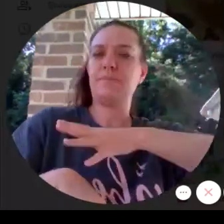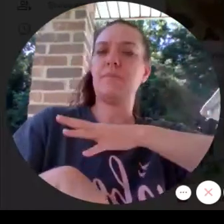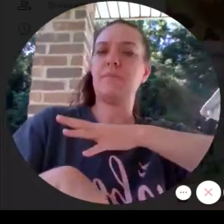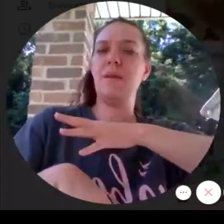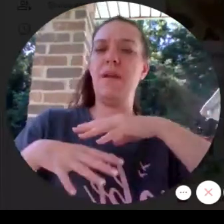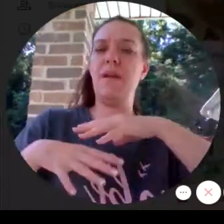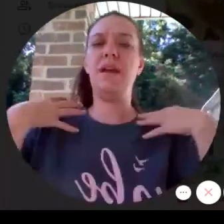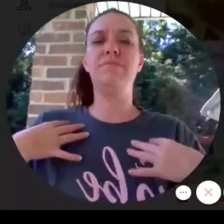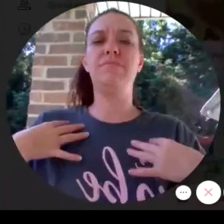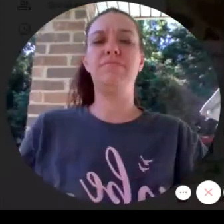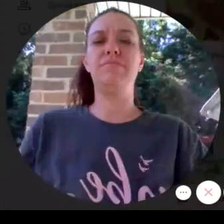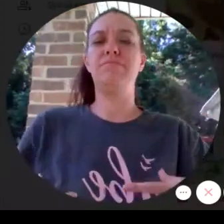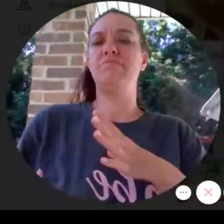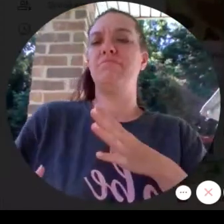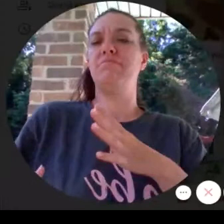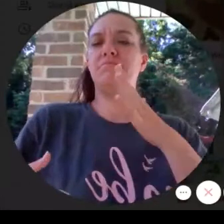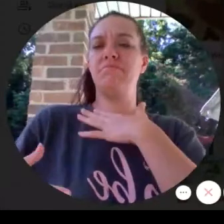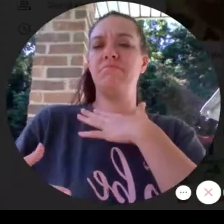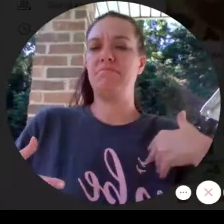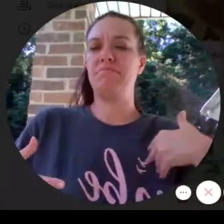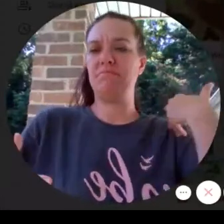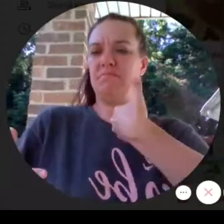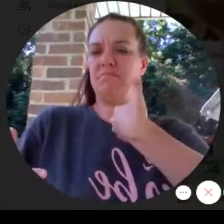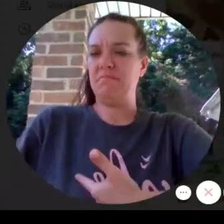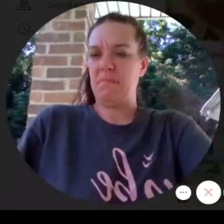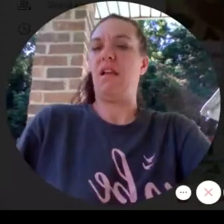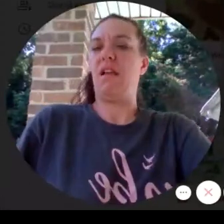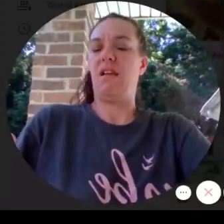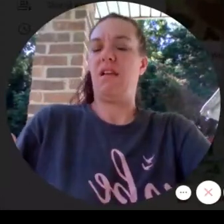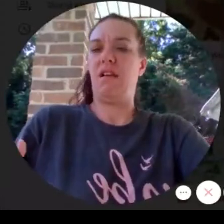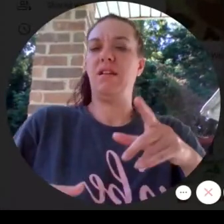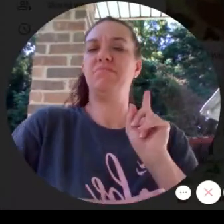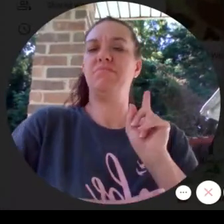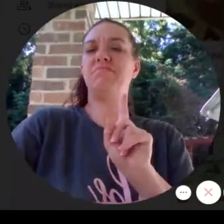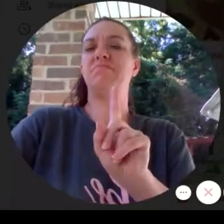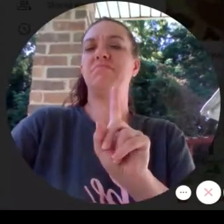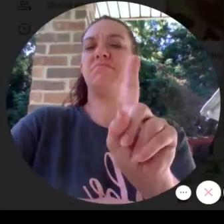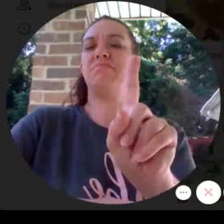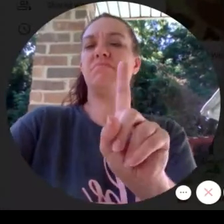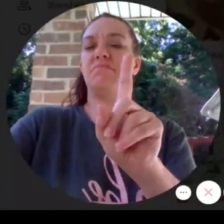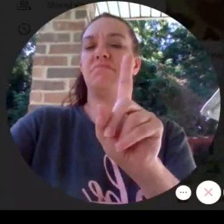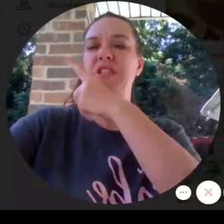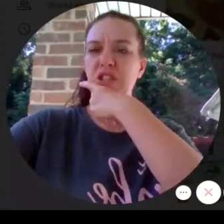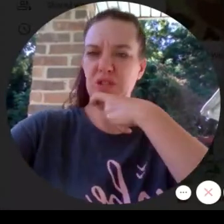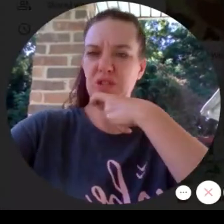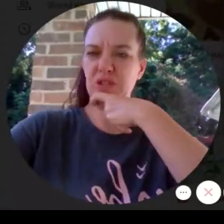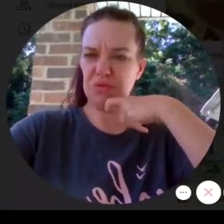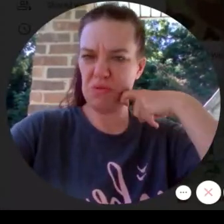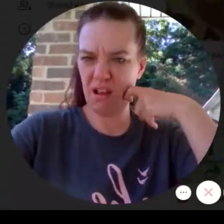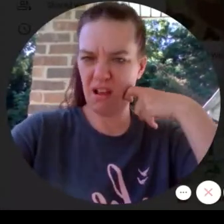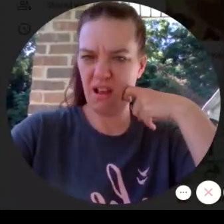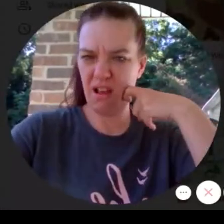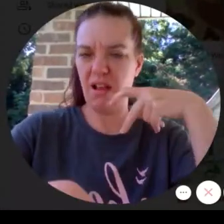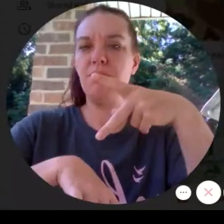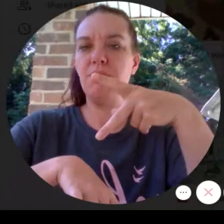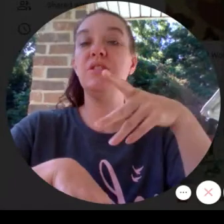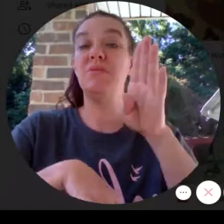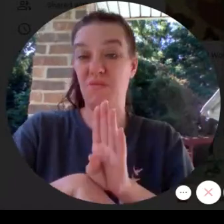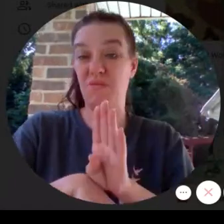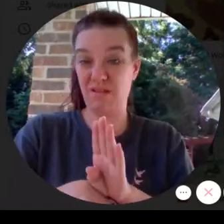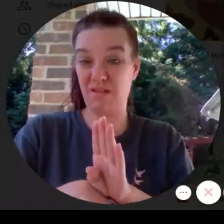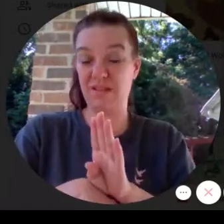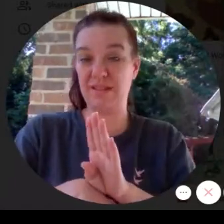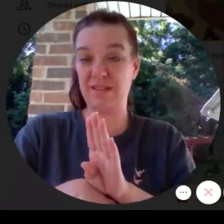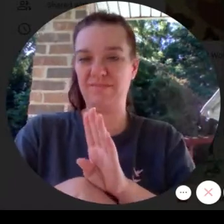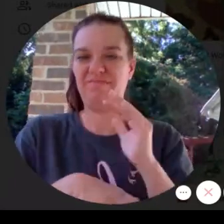emerged. It was Principal Barkin, dry as chalk dust beneath a black umbrella.